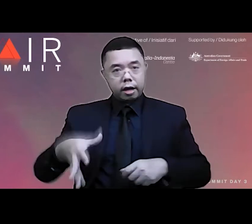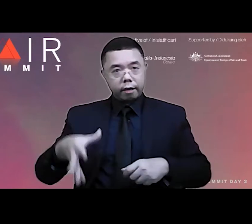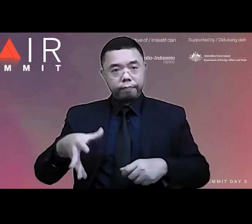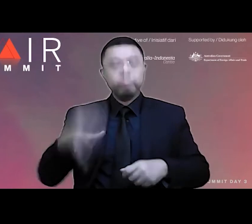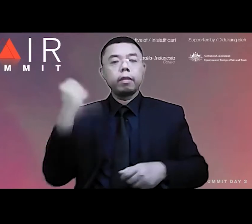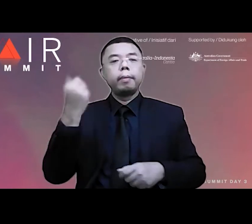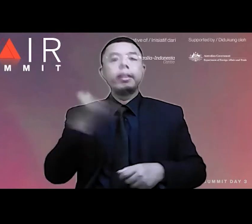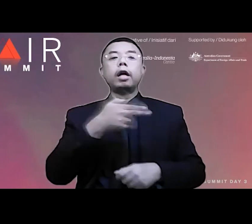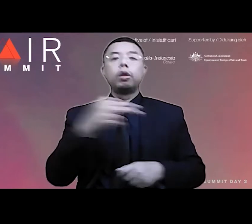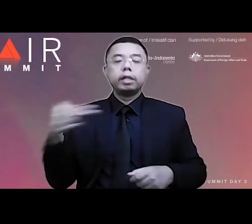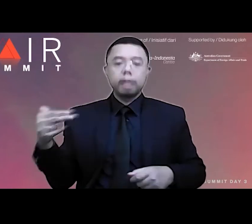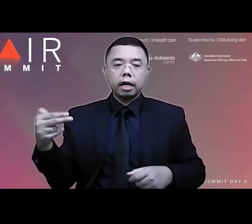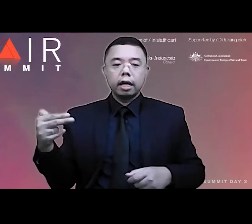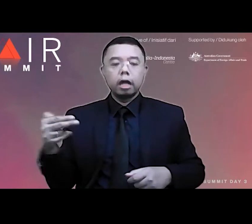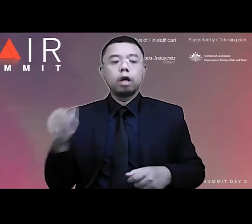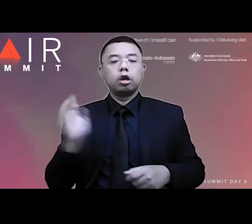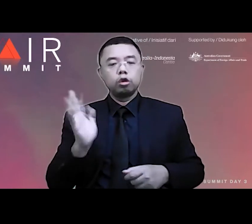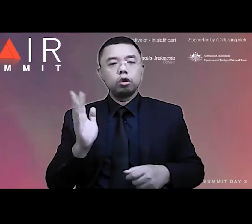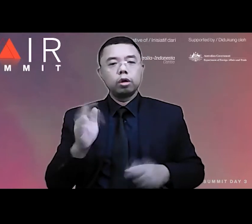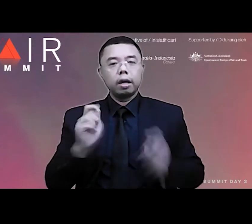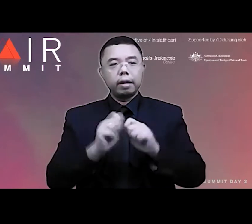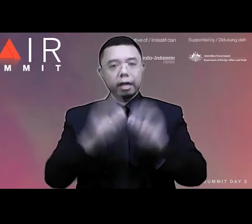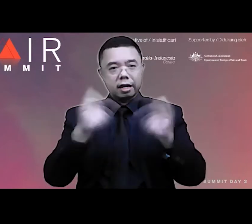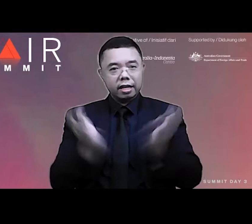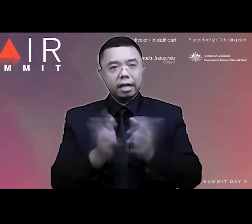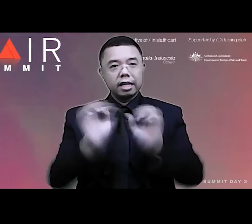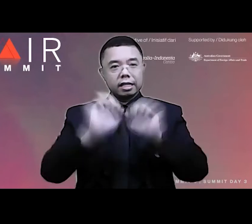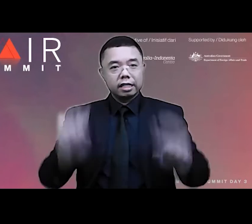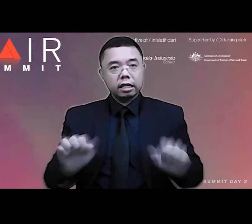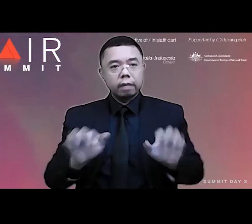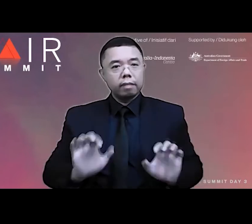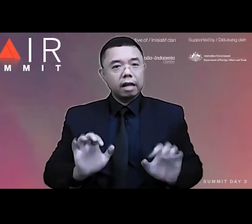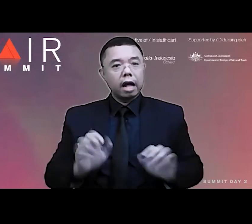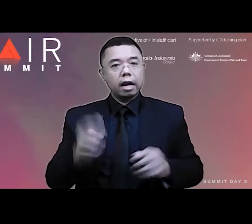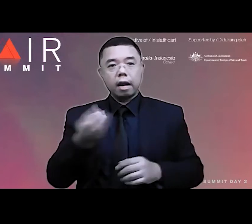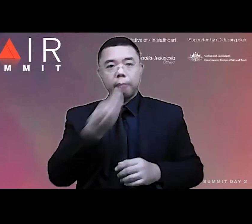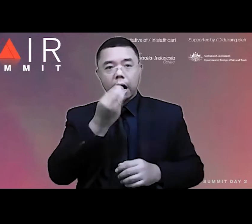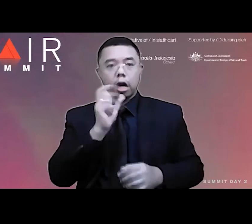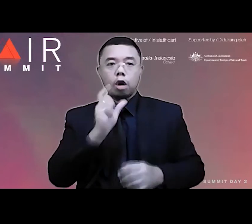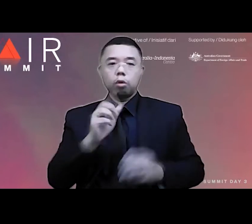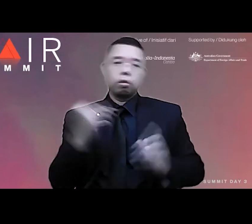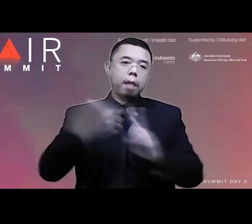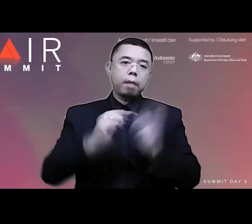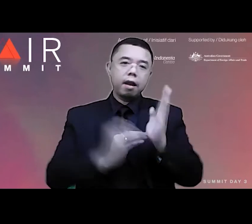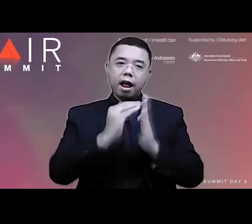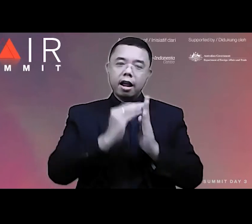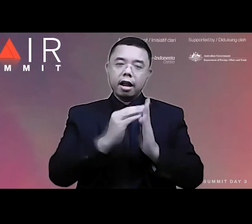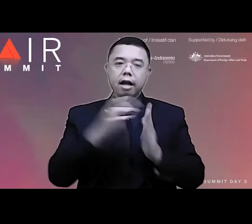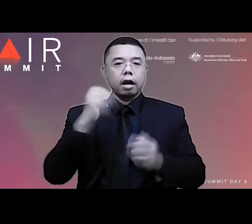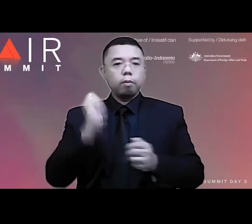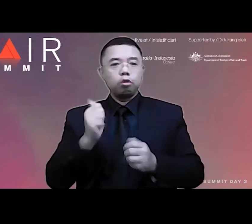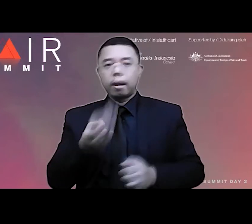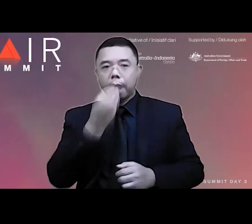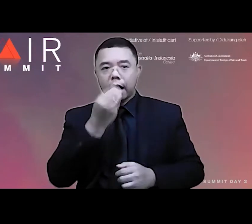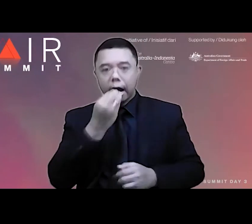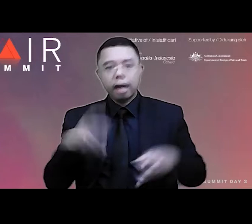to increase food productions and to meet the national needs. And the government